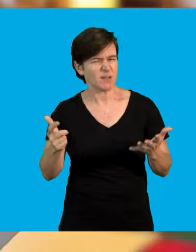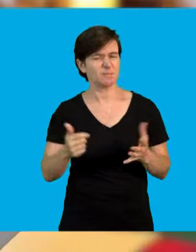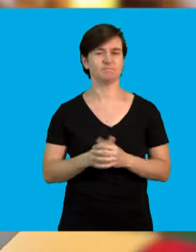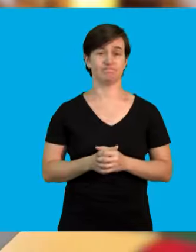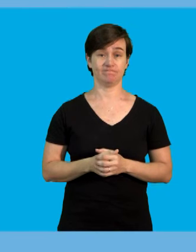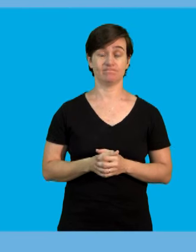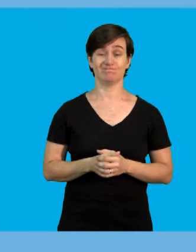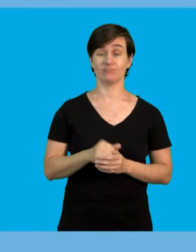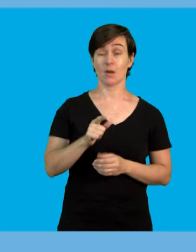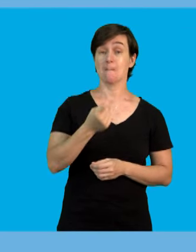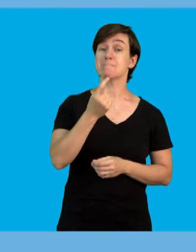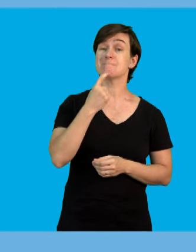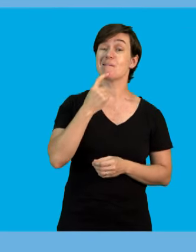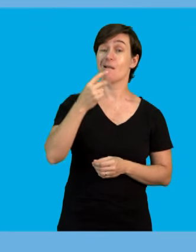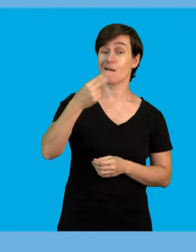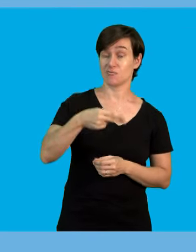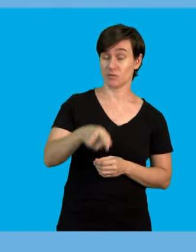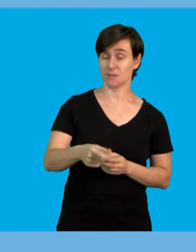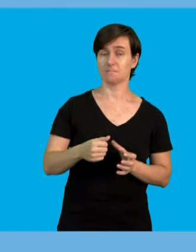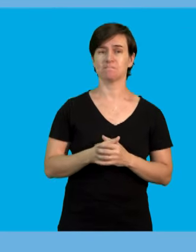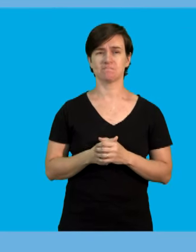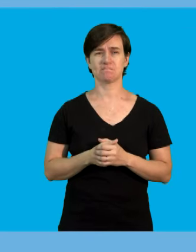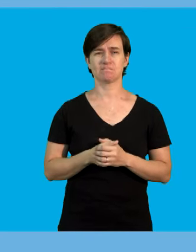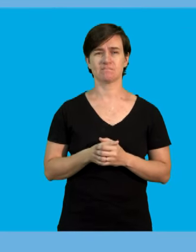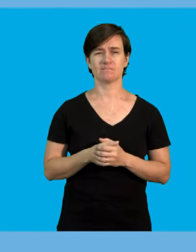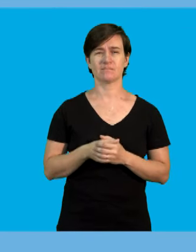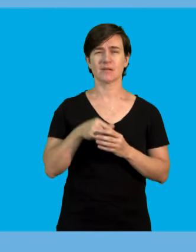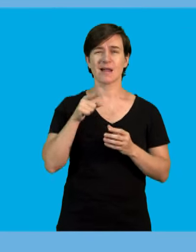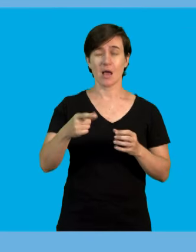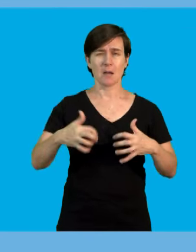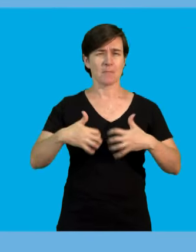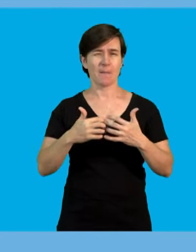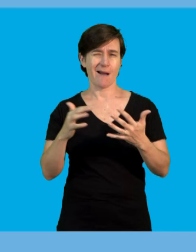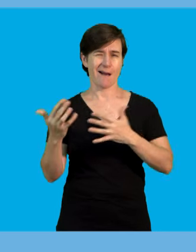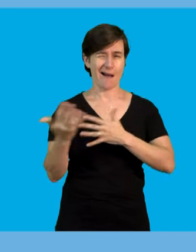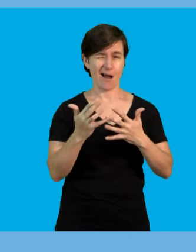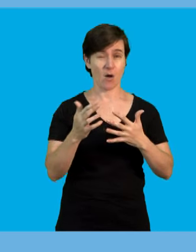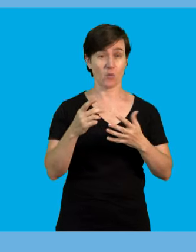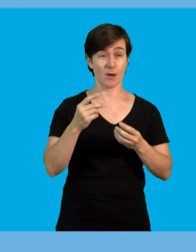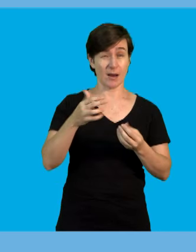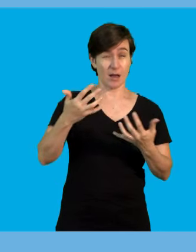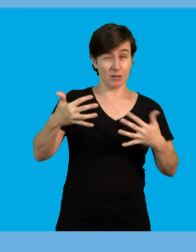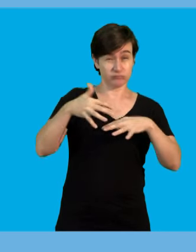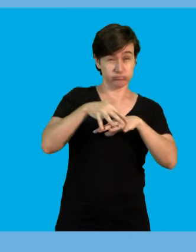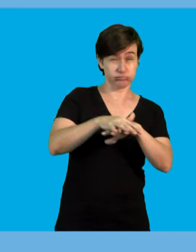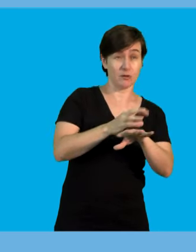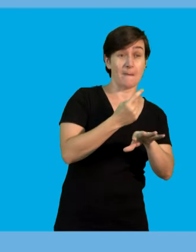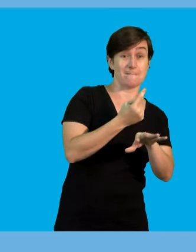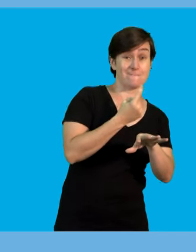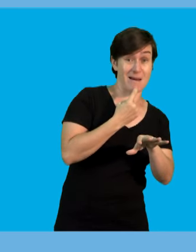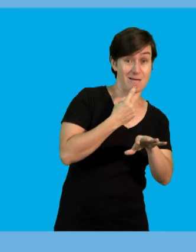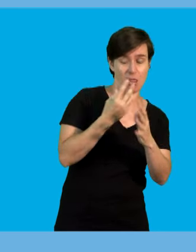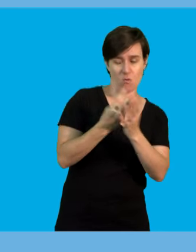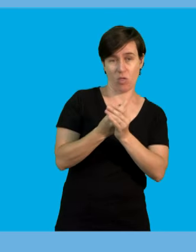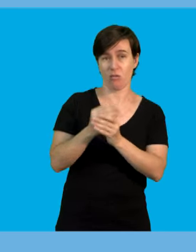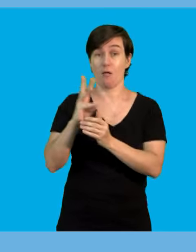hydroxides. So the metal hydroxides, they are formed during a reaction of a metal with water. So